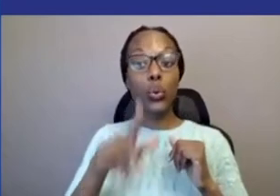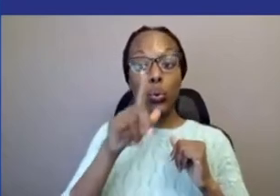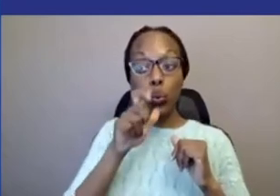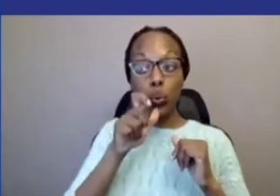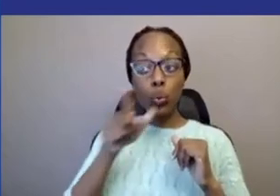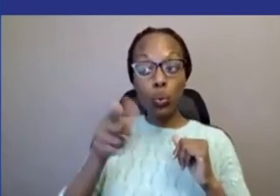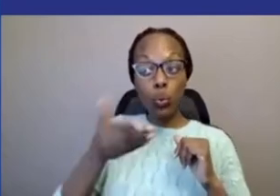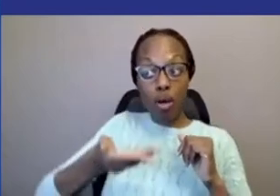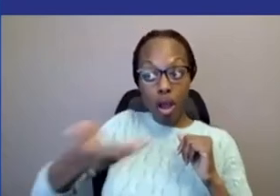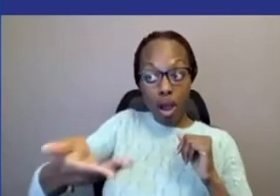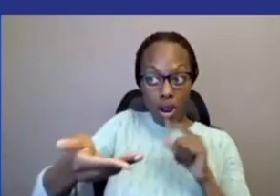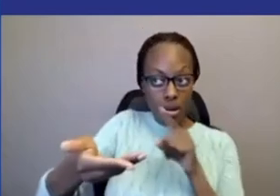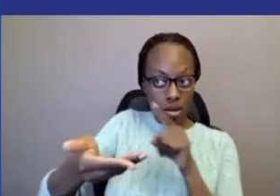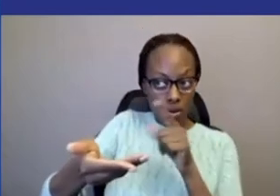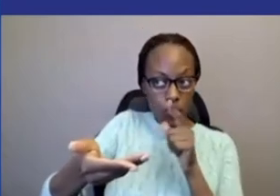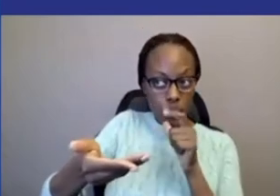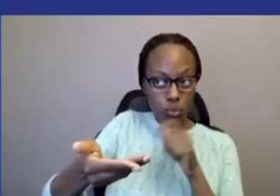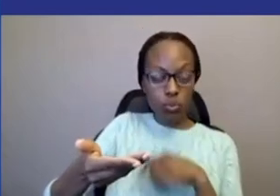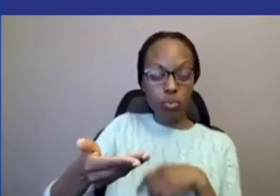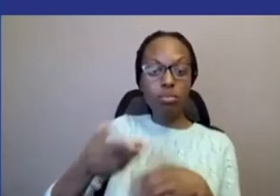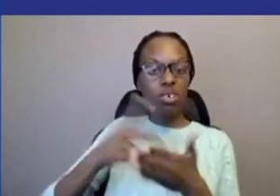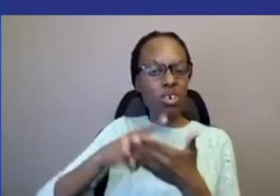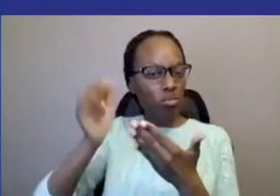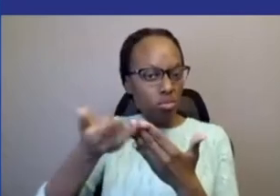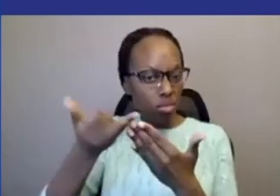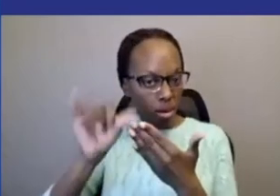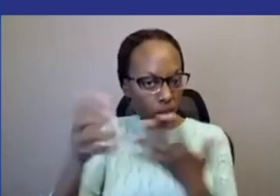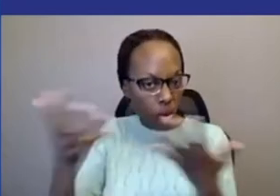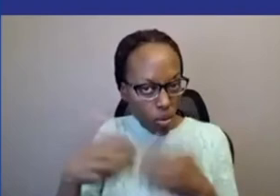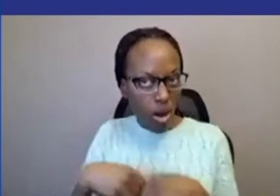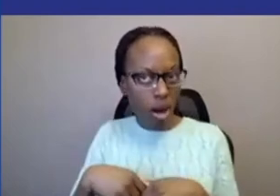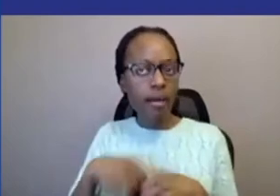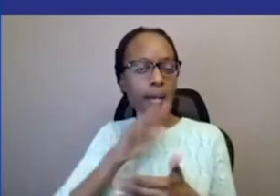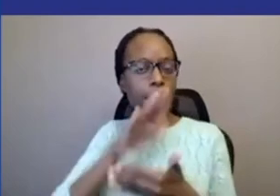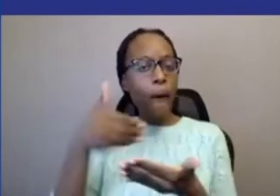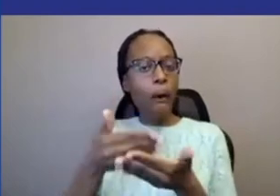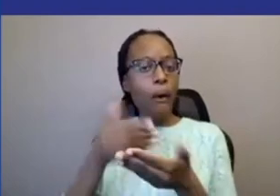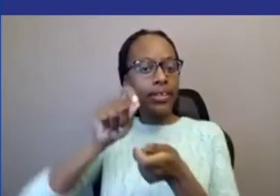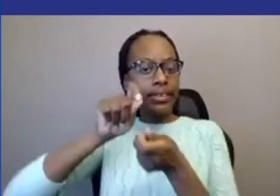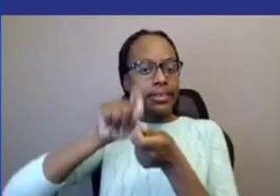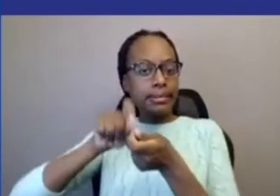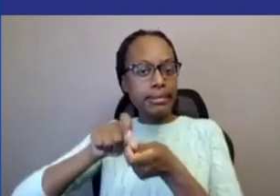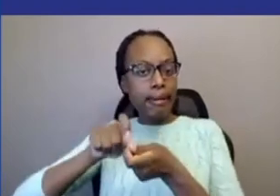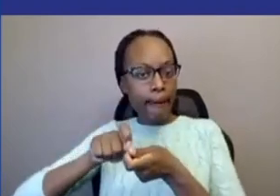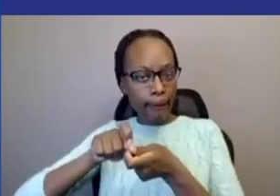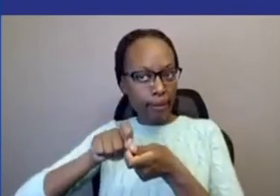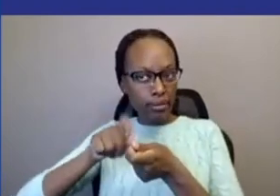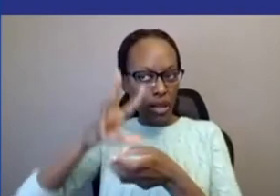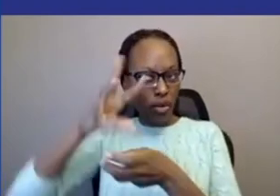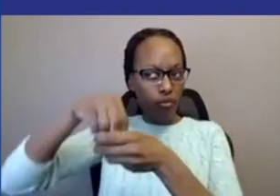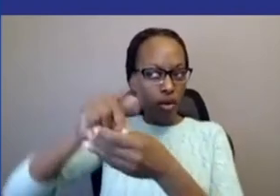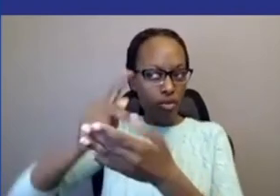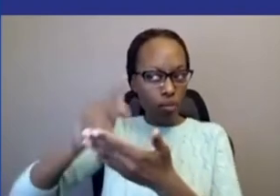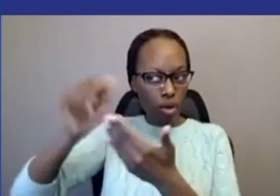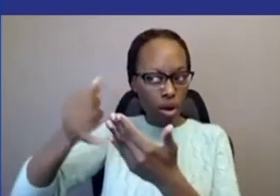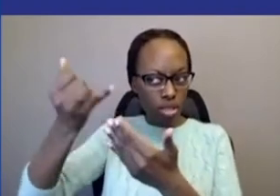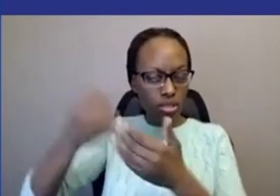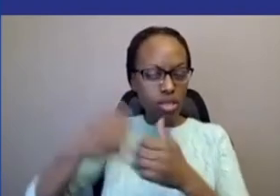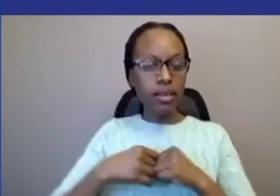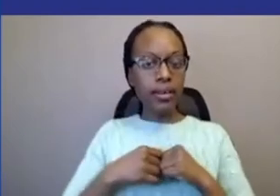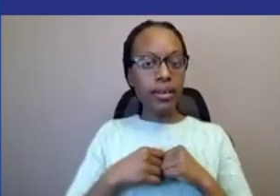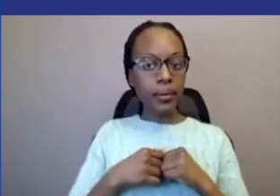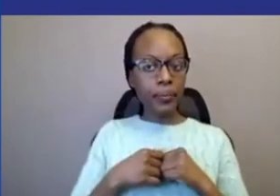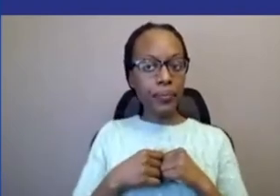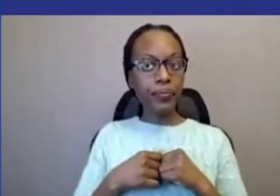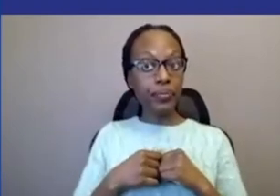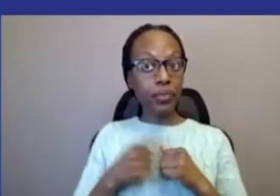us and what the actual project is and all of the details that it entails, how much of it it's